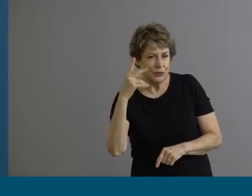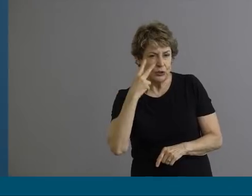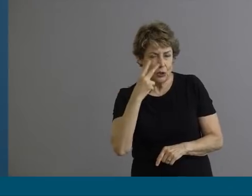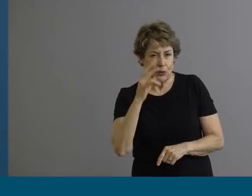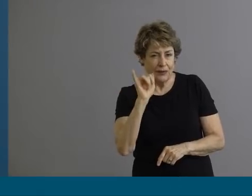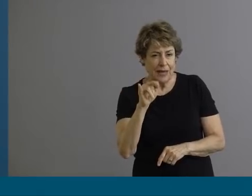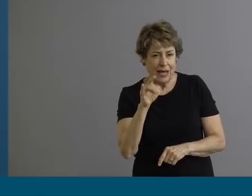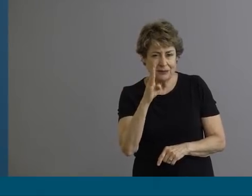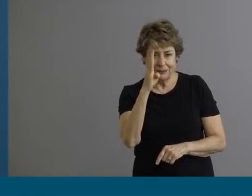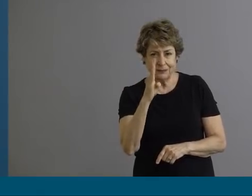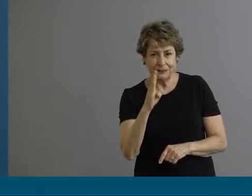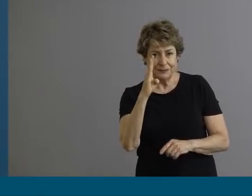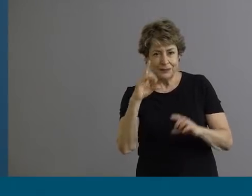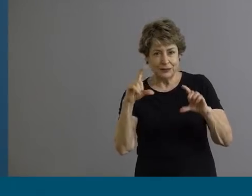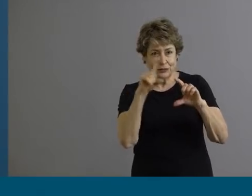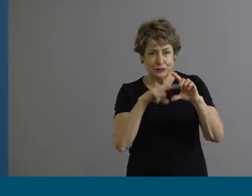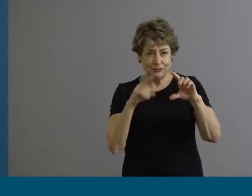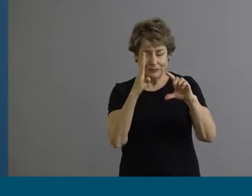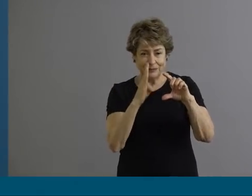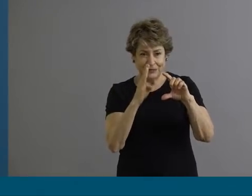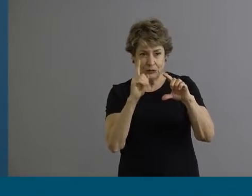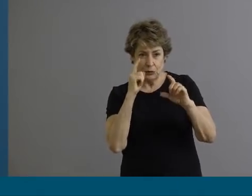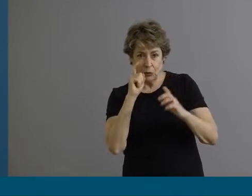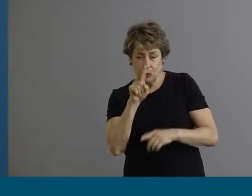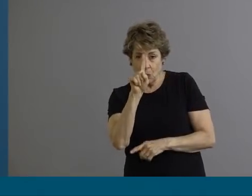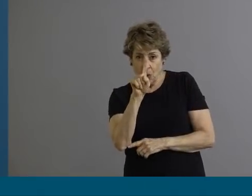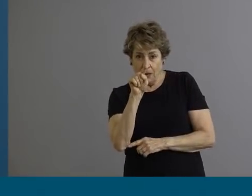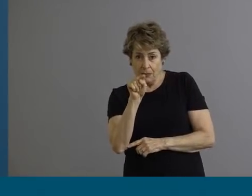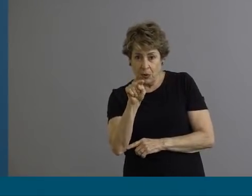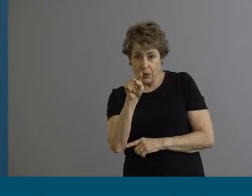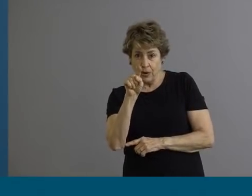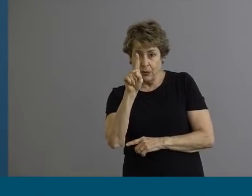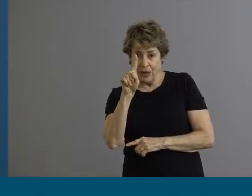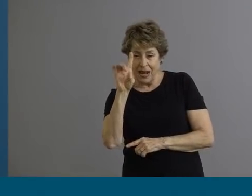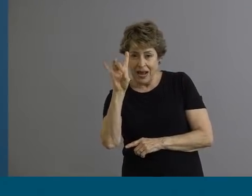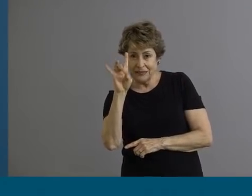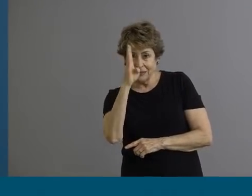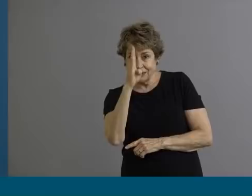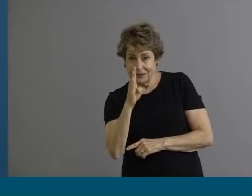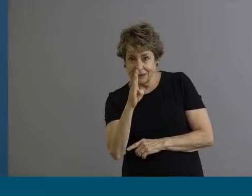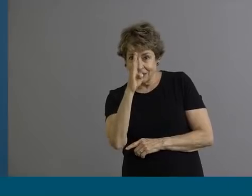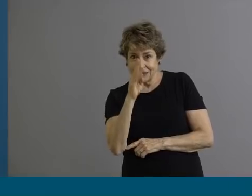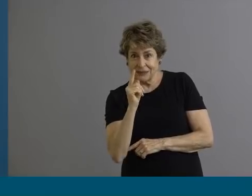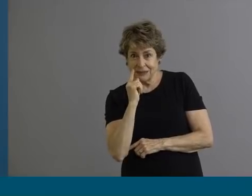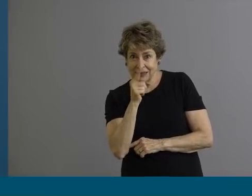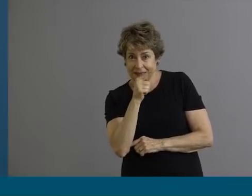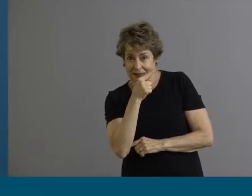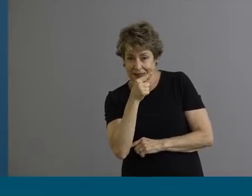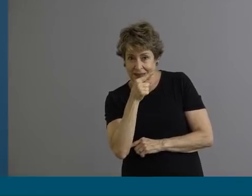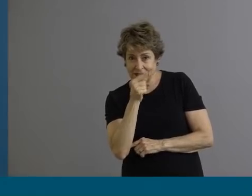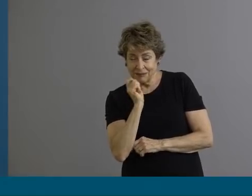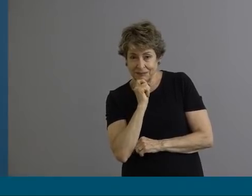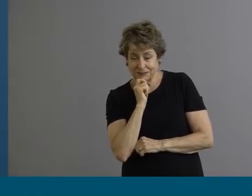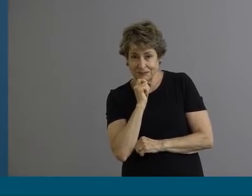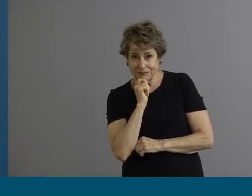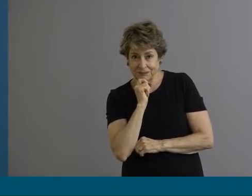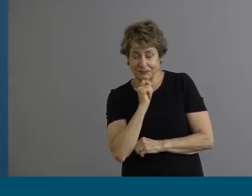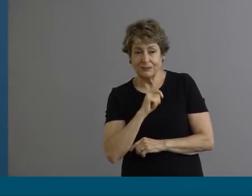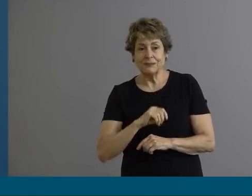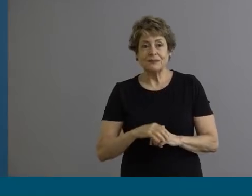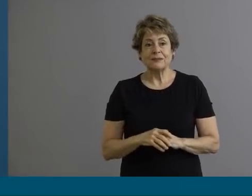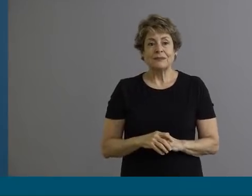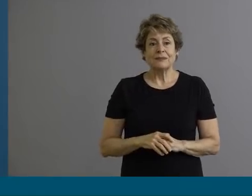was in a position with the highest R0. You want your R0 to be below 1. That's the